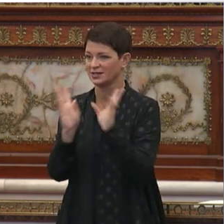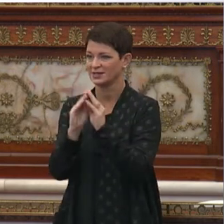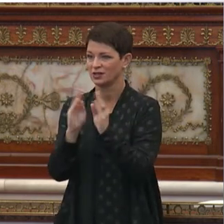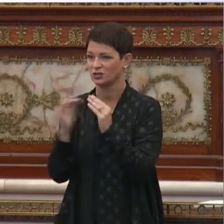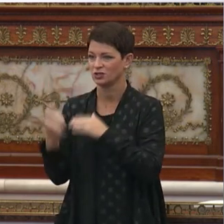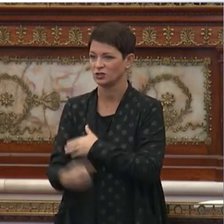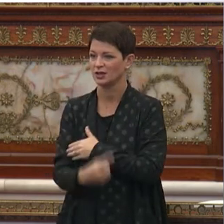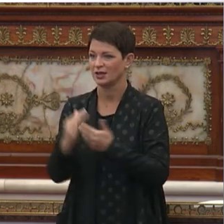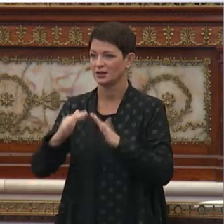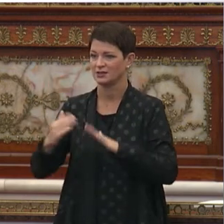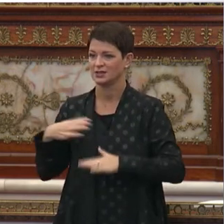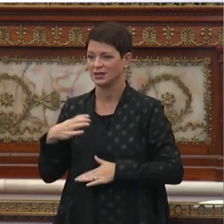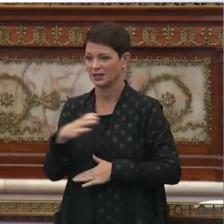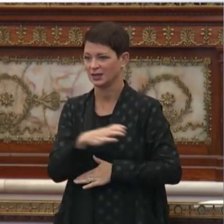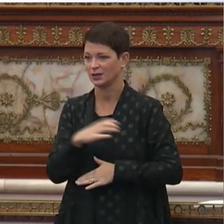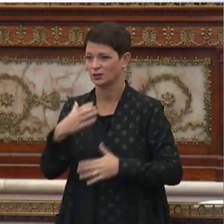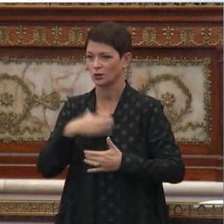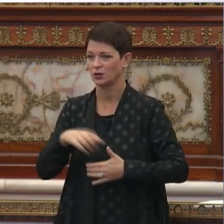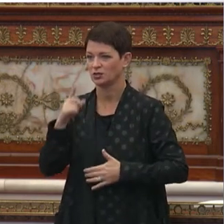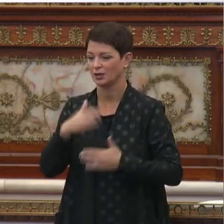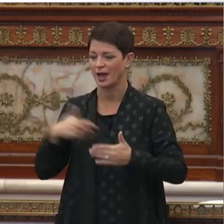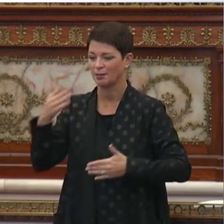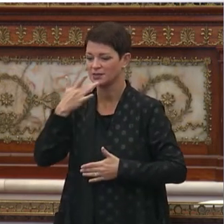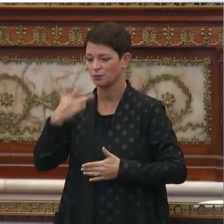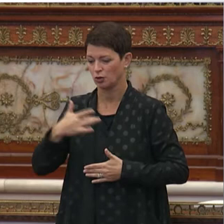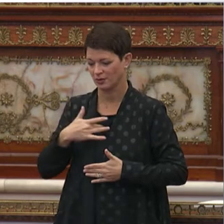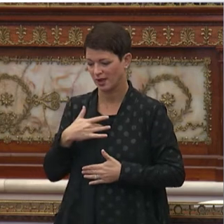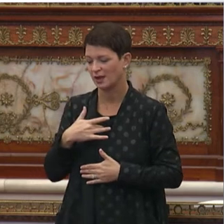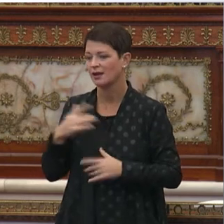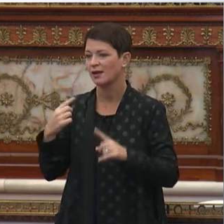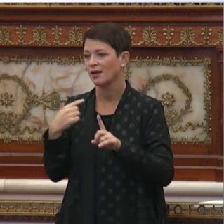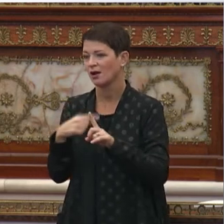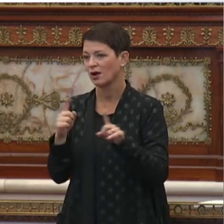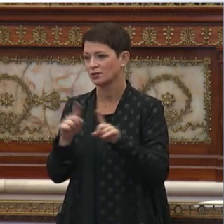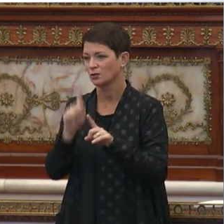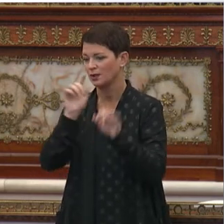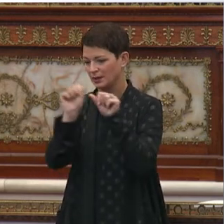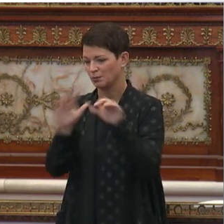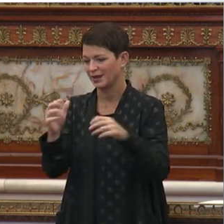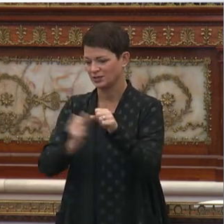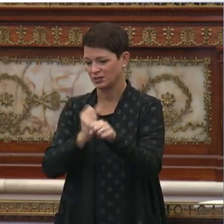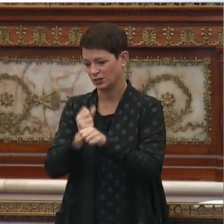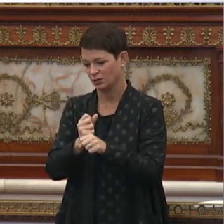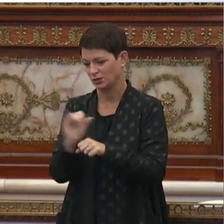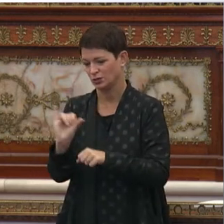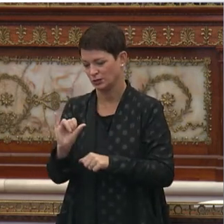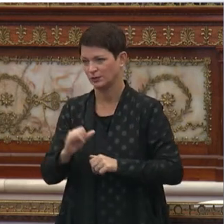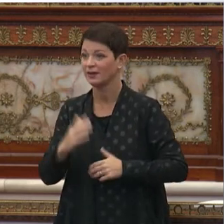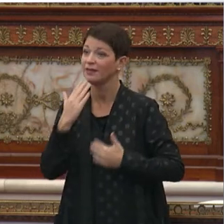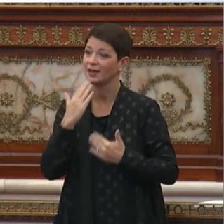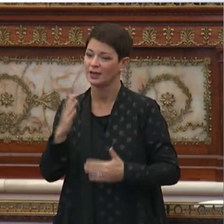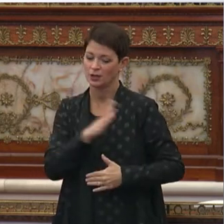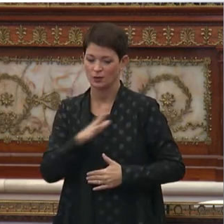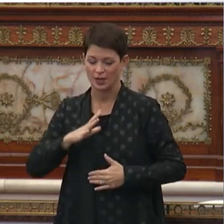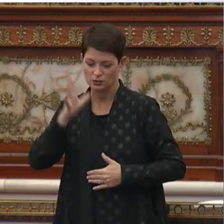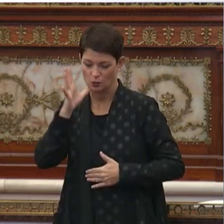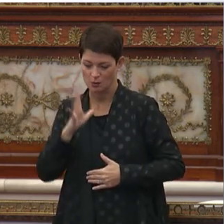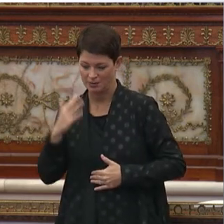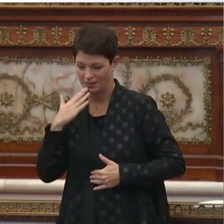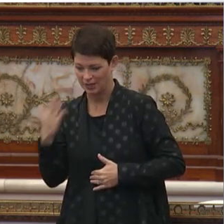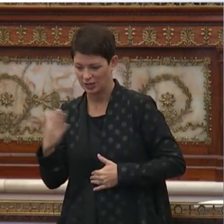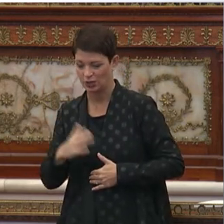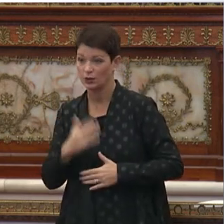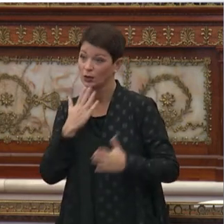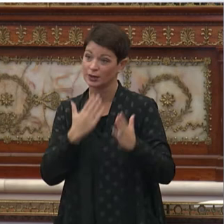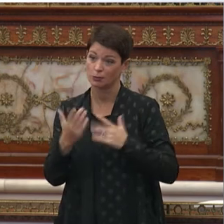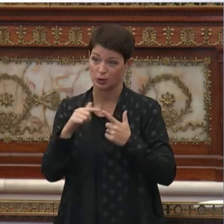of City Council, wishing you the happiest of birthdays and a really blessed year as well. Thank you, Councilwoman. Thank you. And